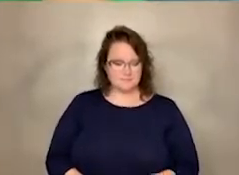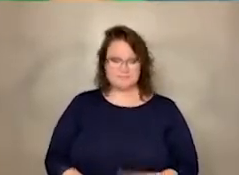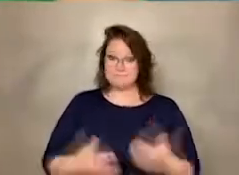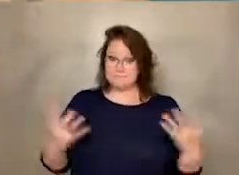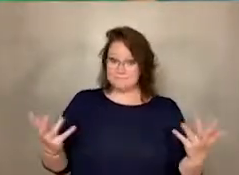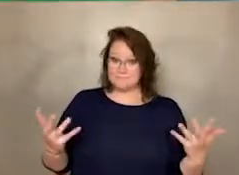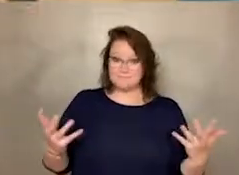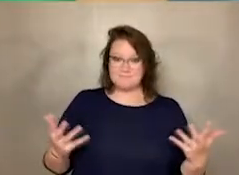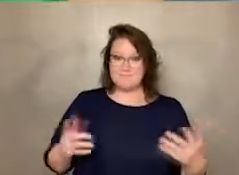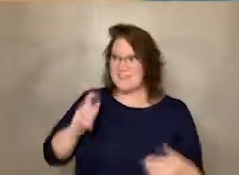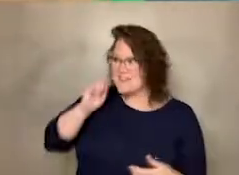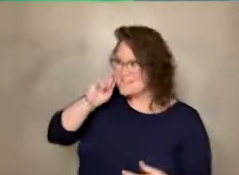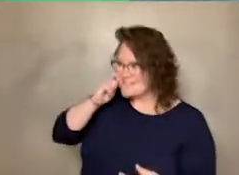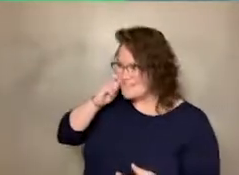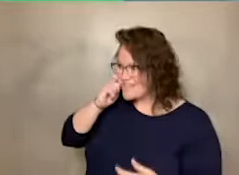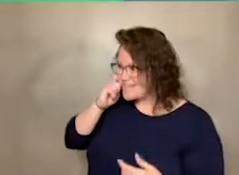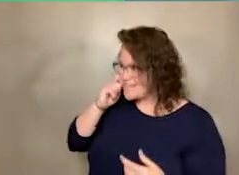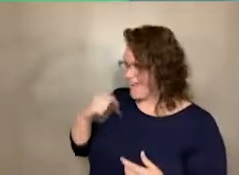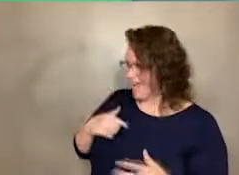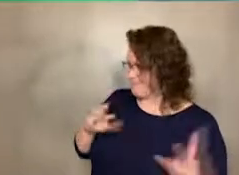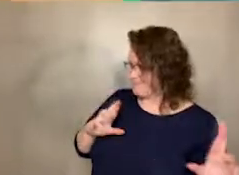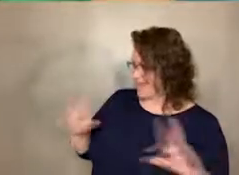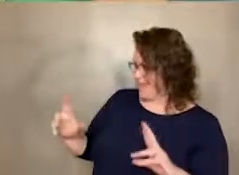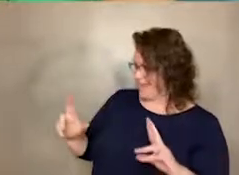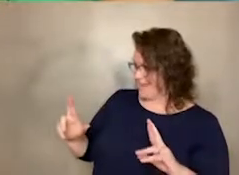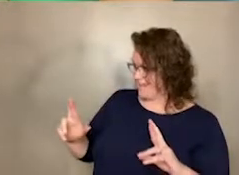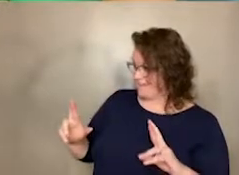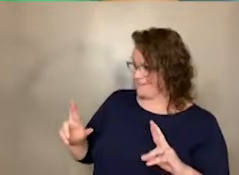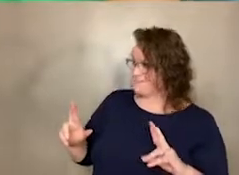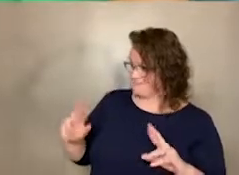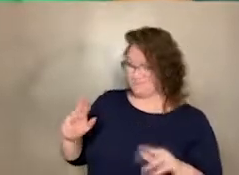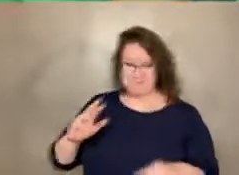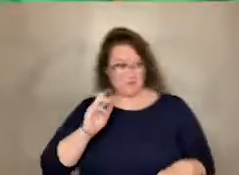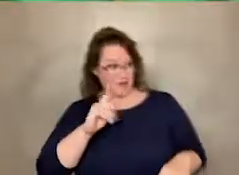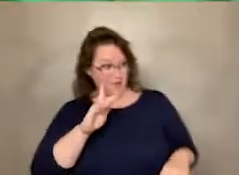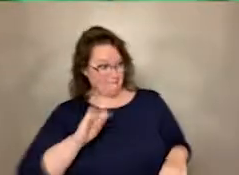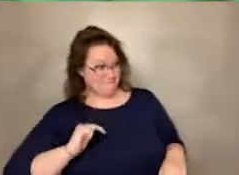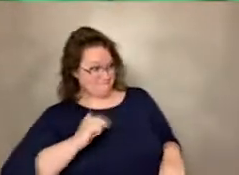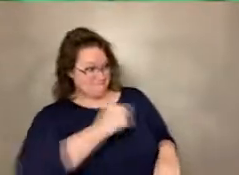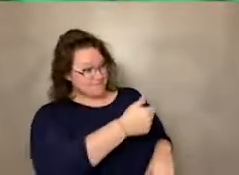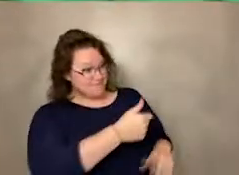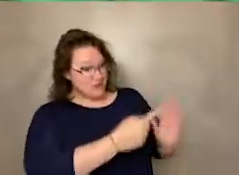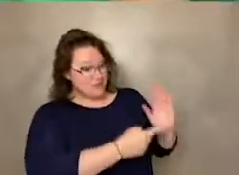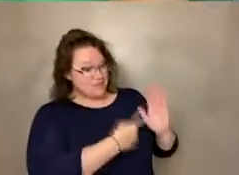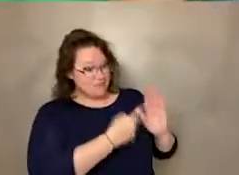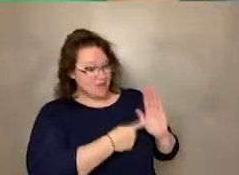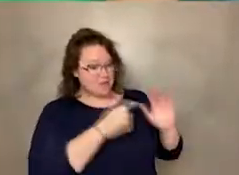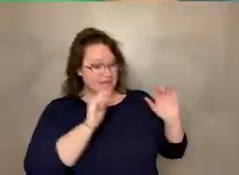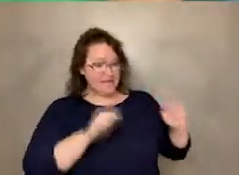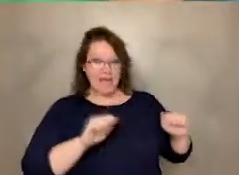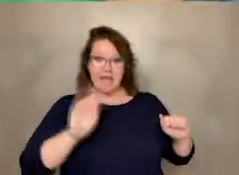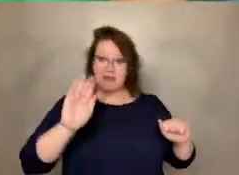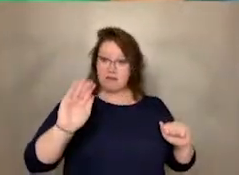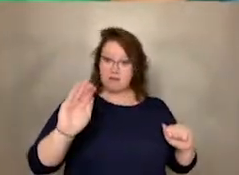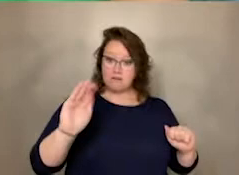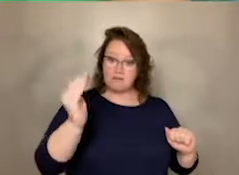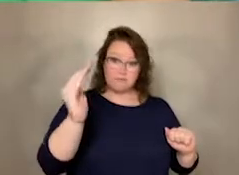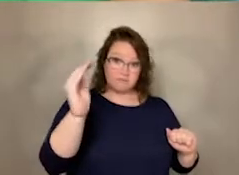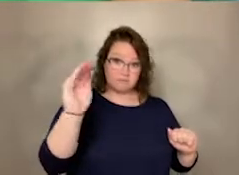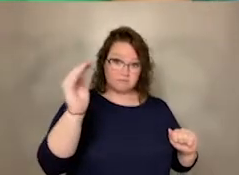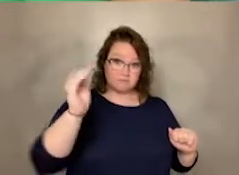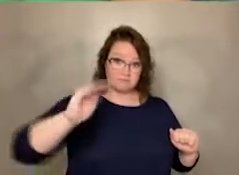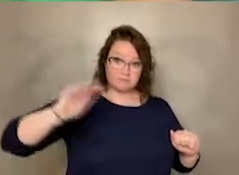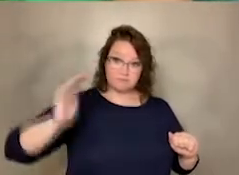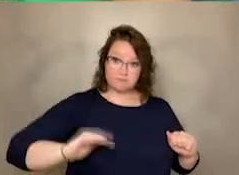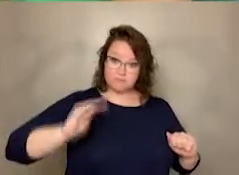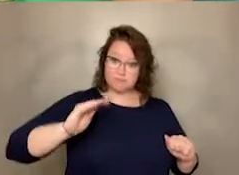Oh, that's pretty neat. I can't wait. All right, so you give it a shot. Sometimes you can hit it with your hand shaped like this